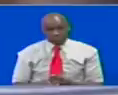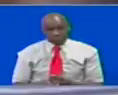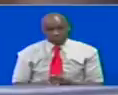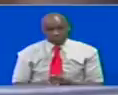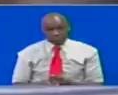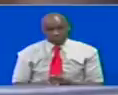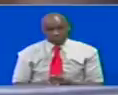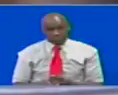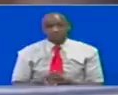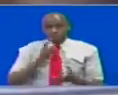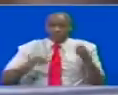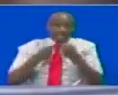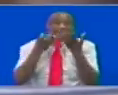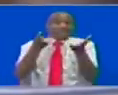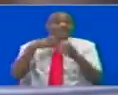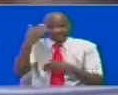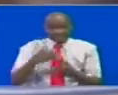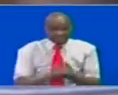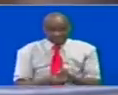We had to follow.